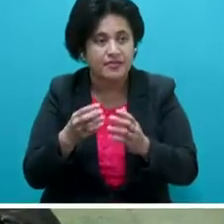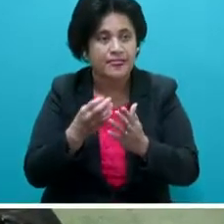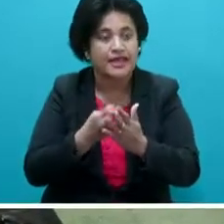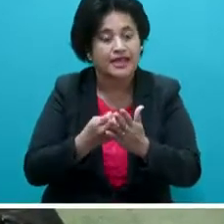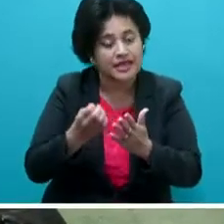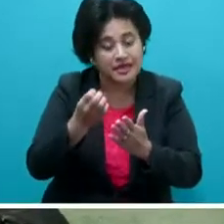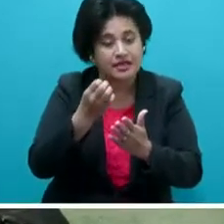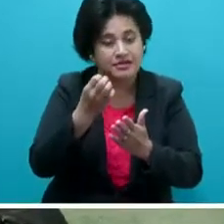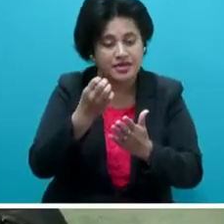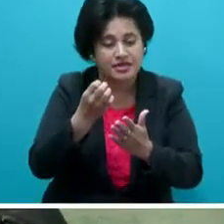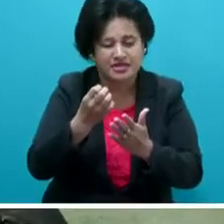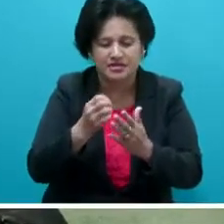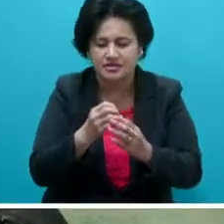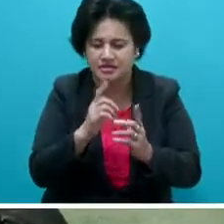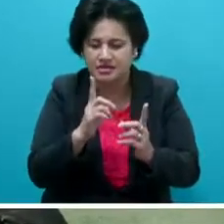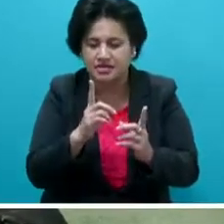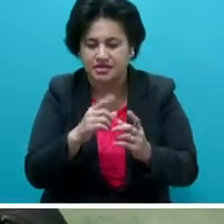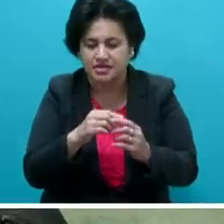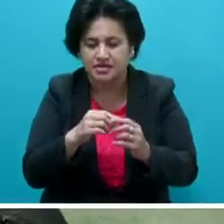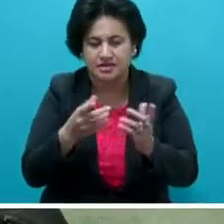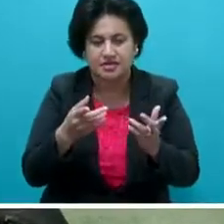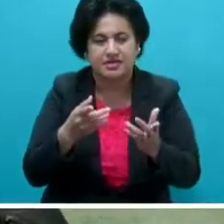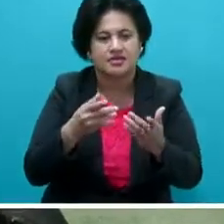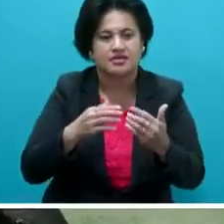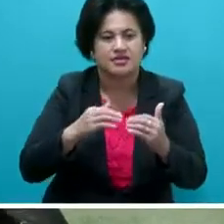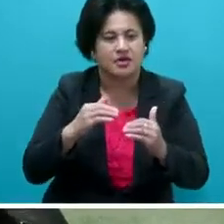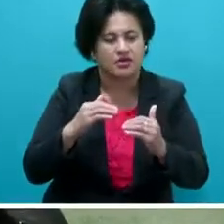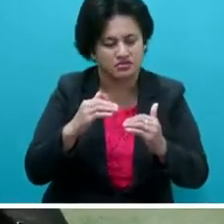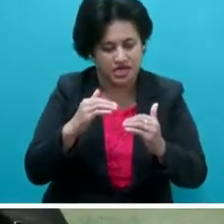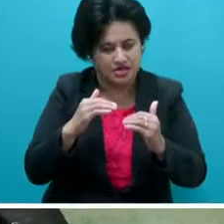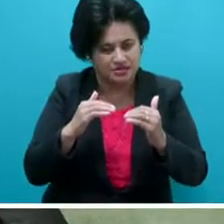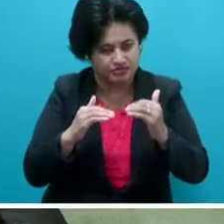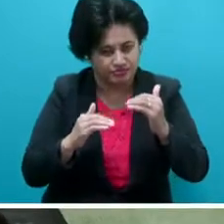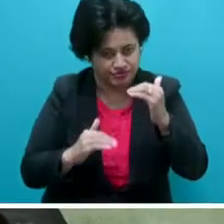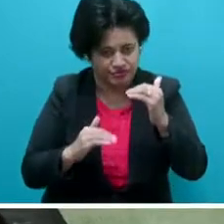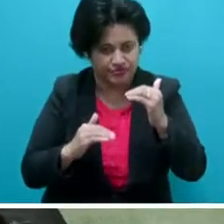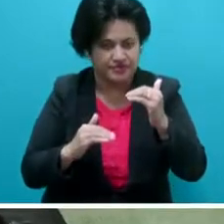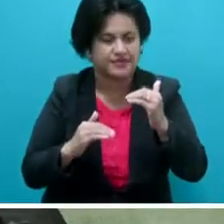Fiji is one of the very few countries where inequality has actually decreased, Mr. Speaker, sir.